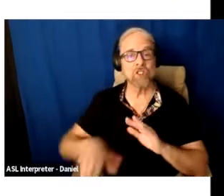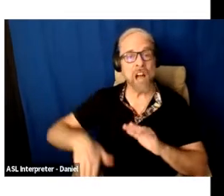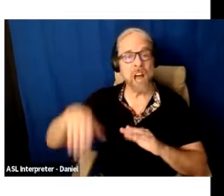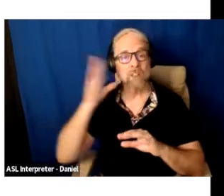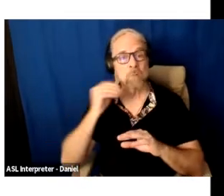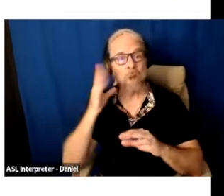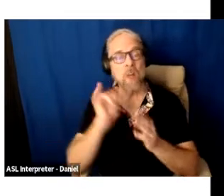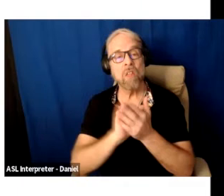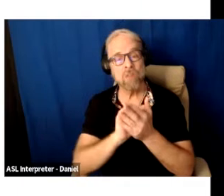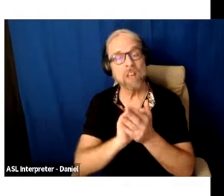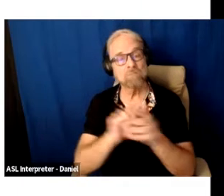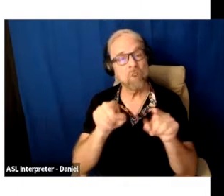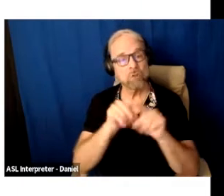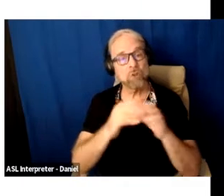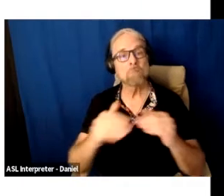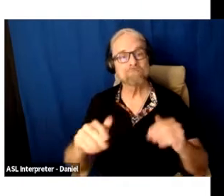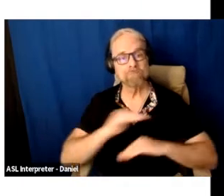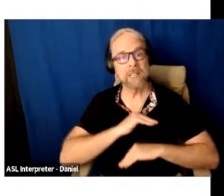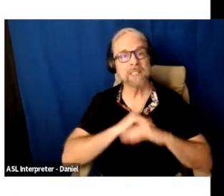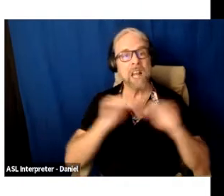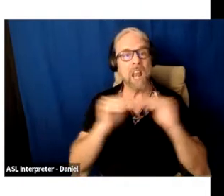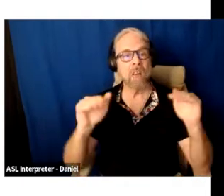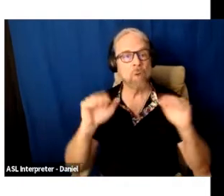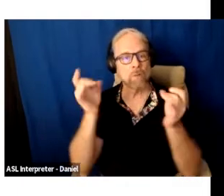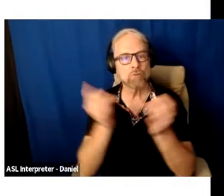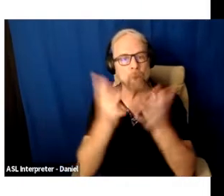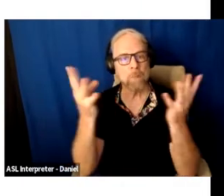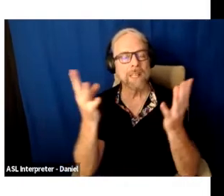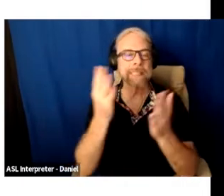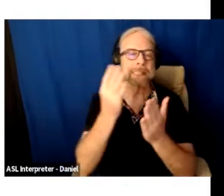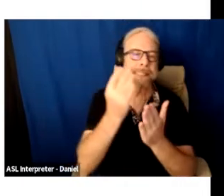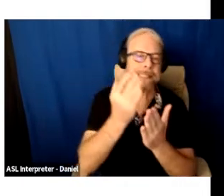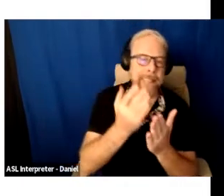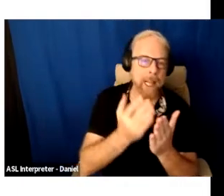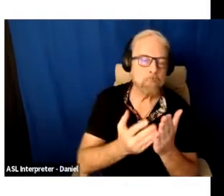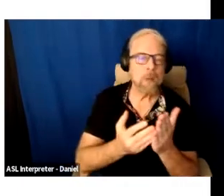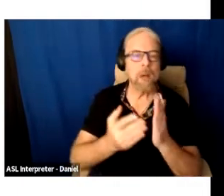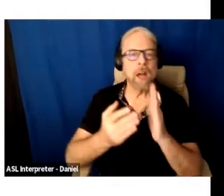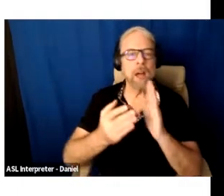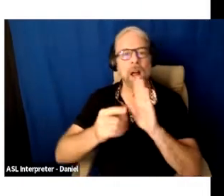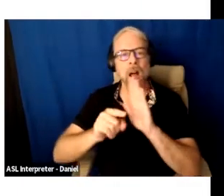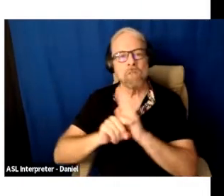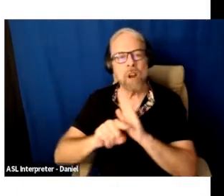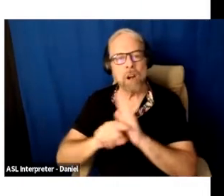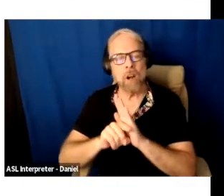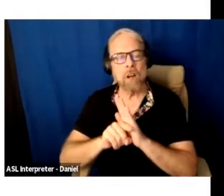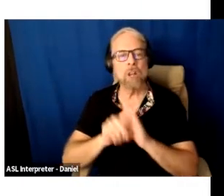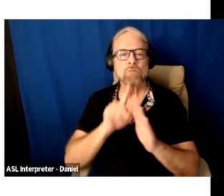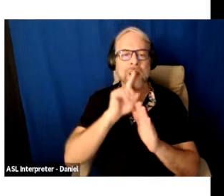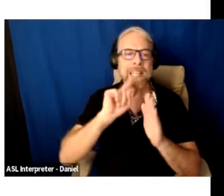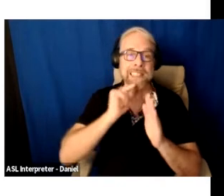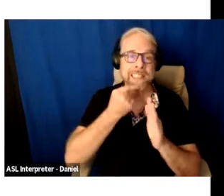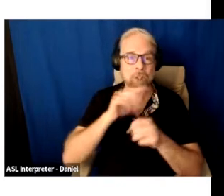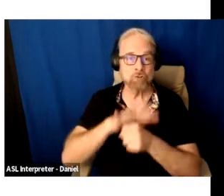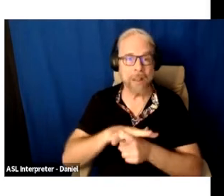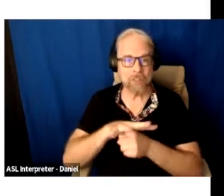to the level of trauma, and some might be more like adversities and serious stressors. So any